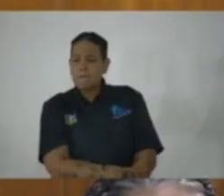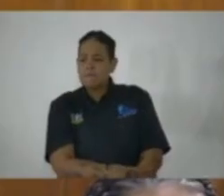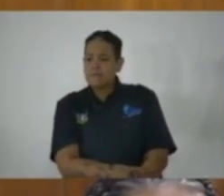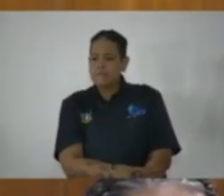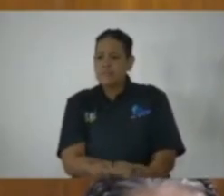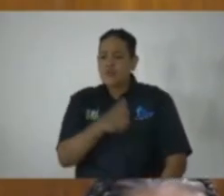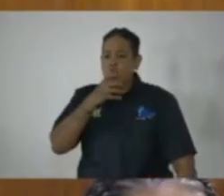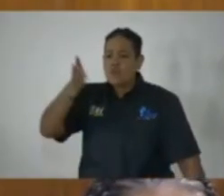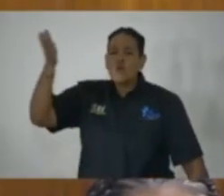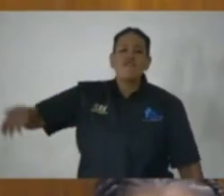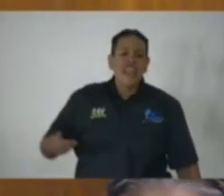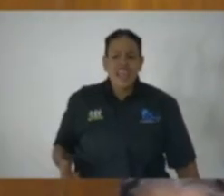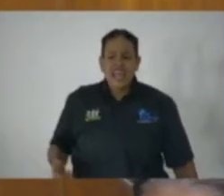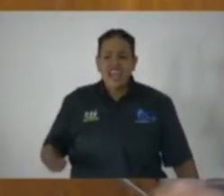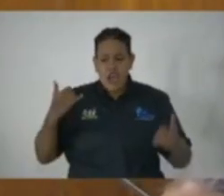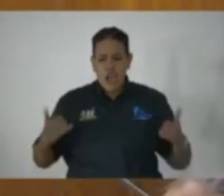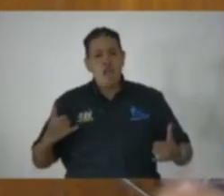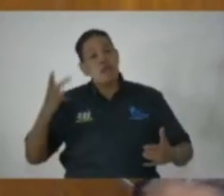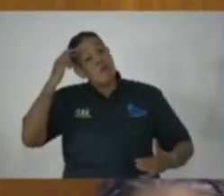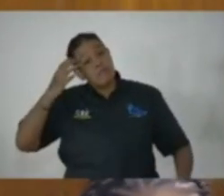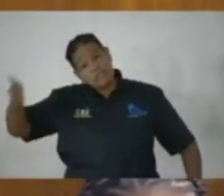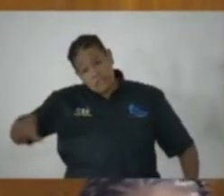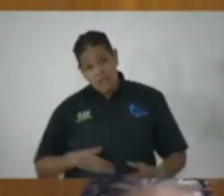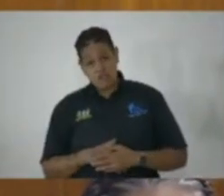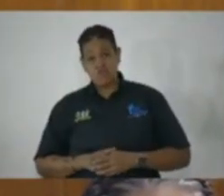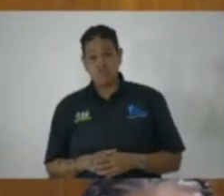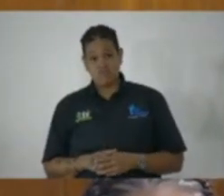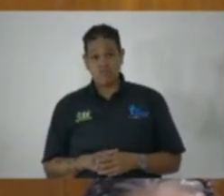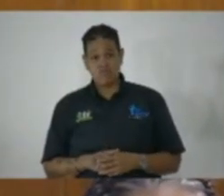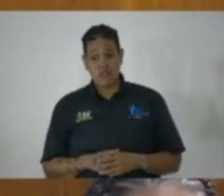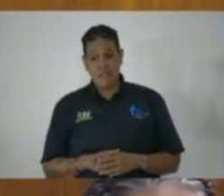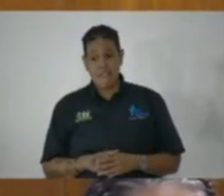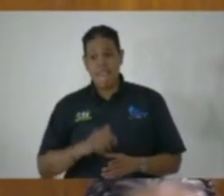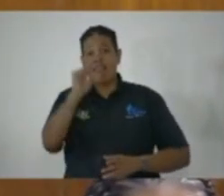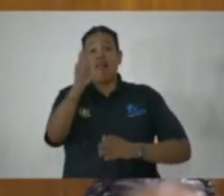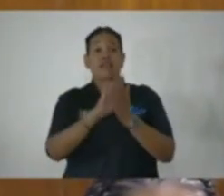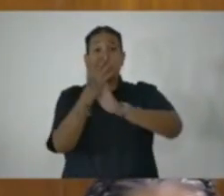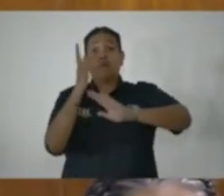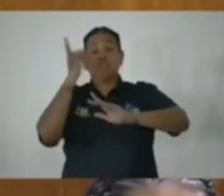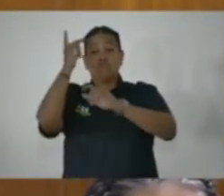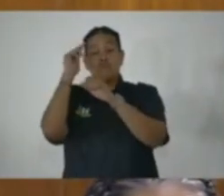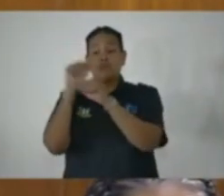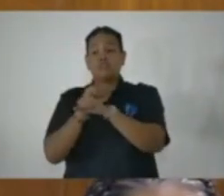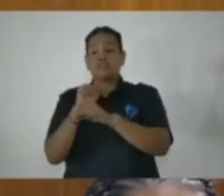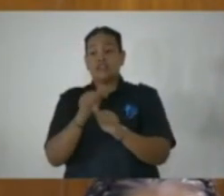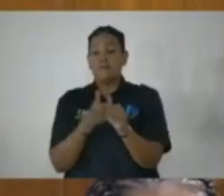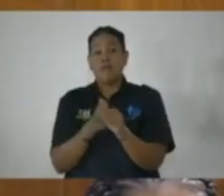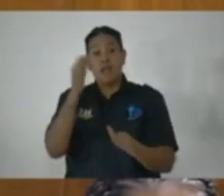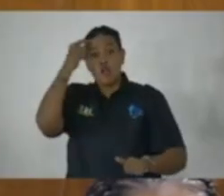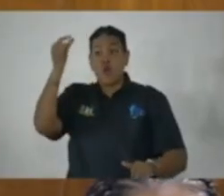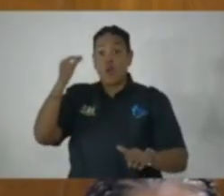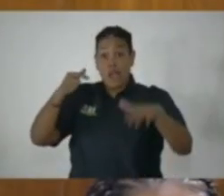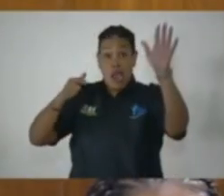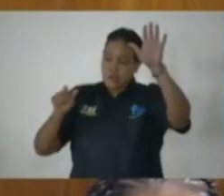Who was over there? The current Prime Minister was over there. Later became Prime Minister on the back of Bruce Golding.